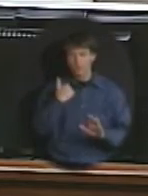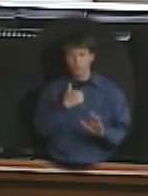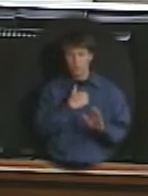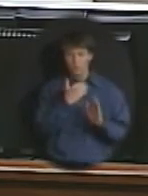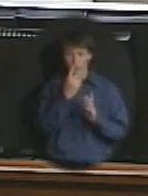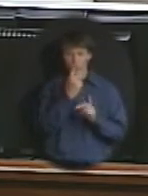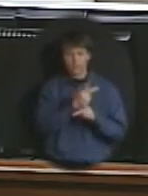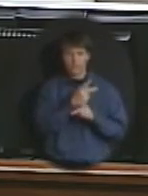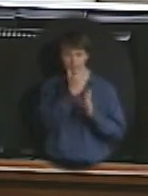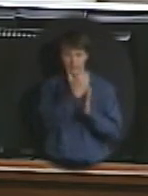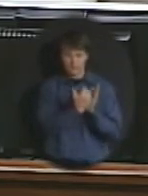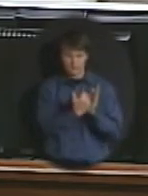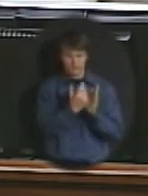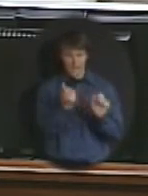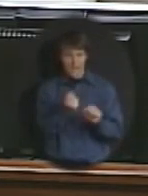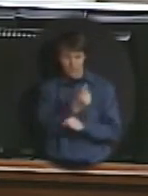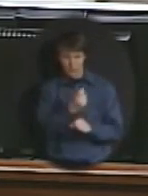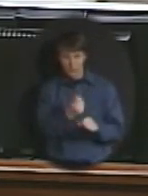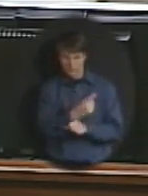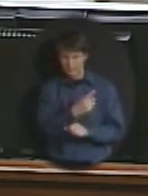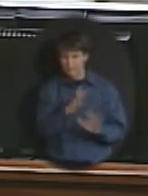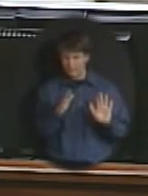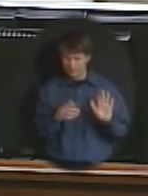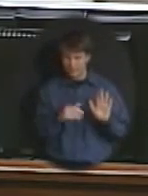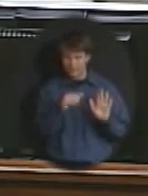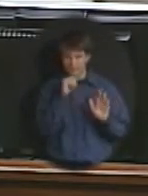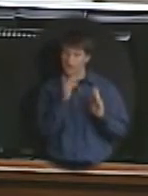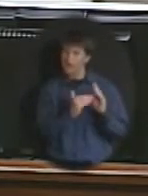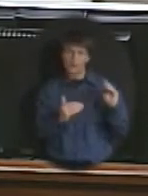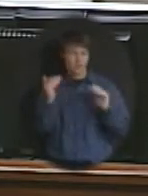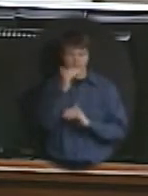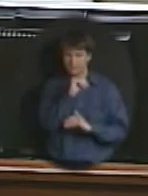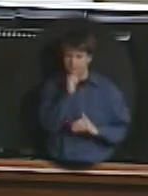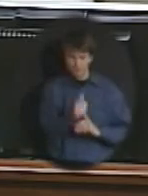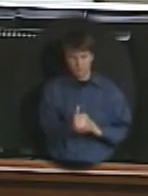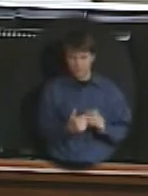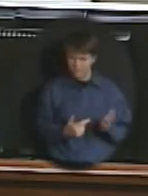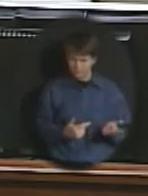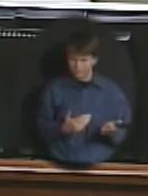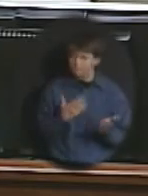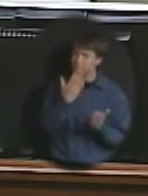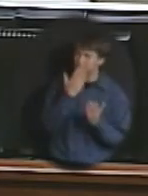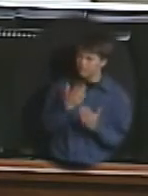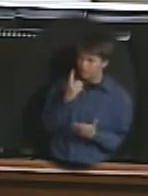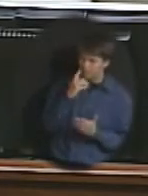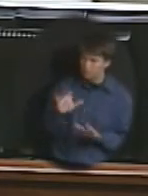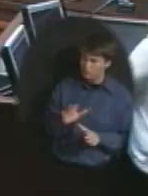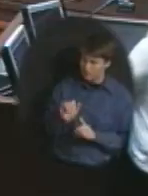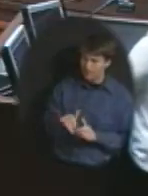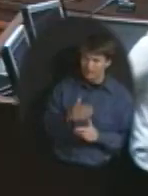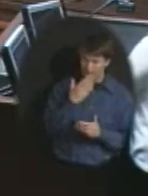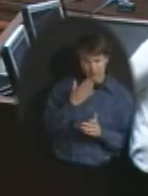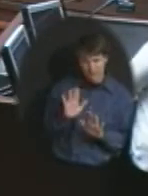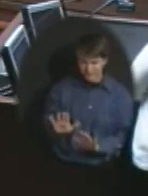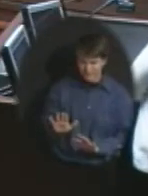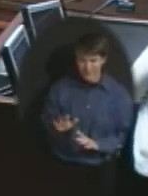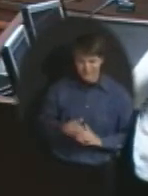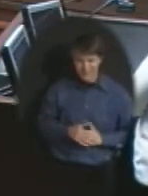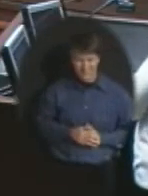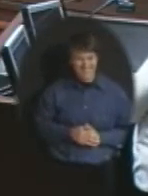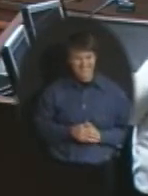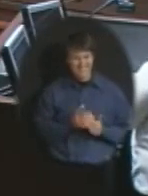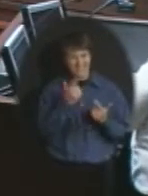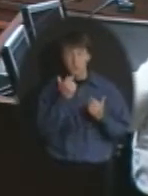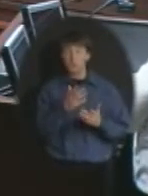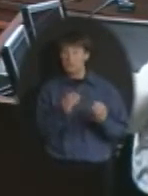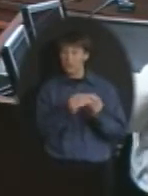list on an annual basis, not to ever exceed this amount. Thank you for doing it annually and not.